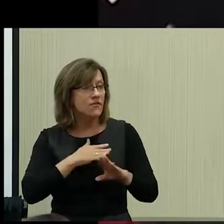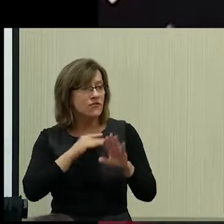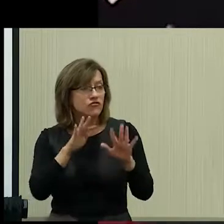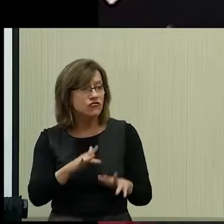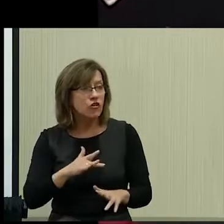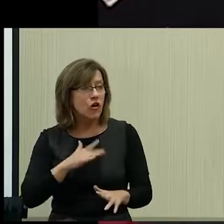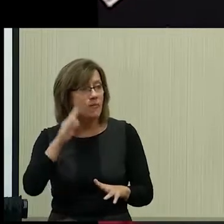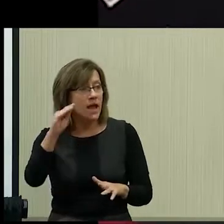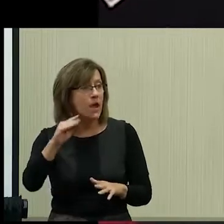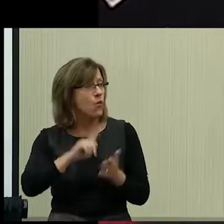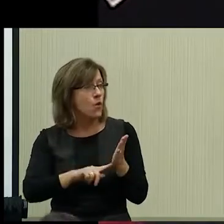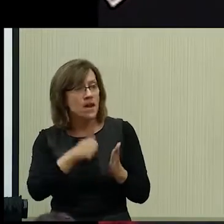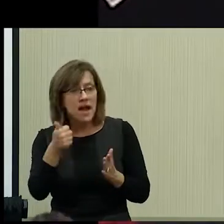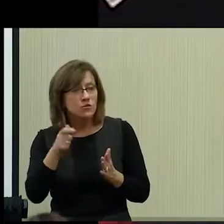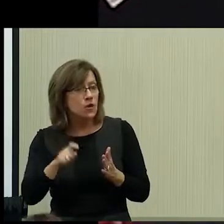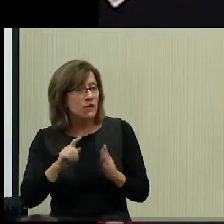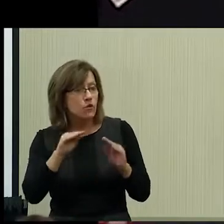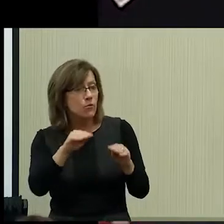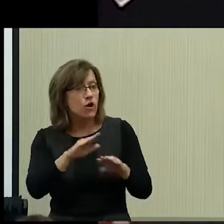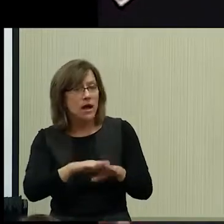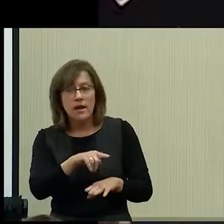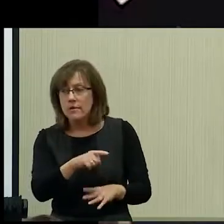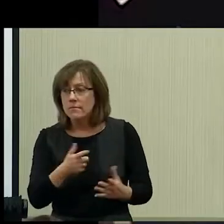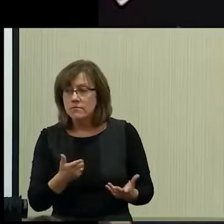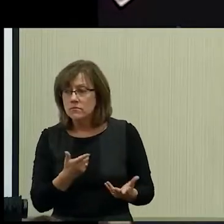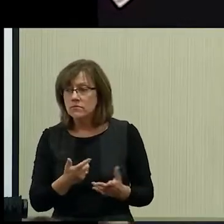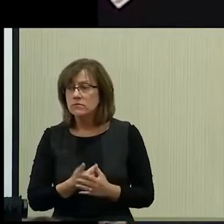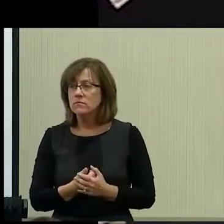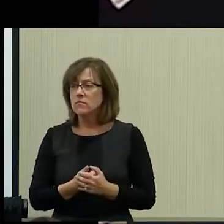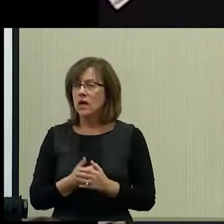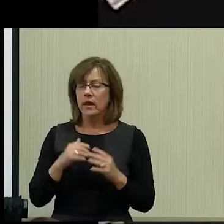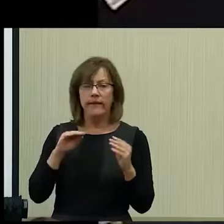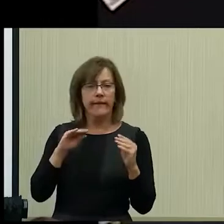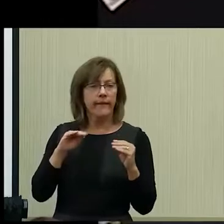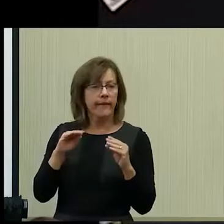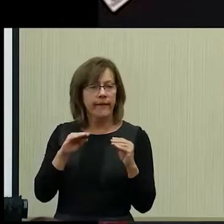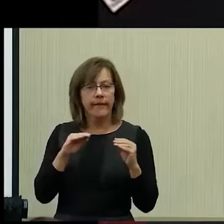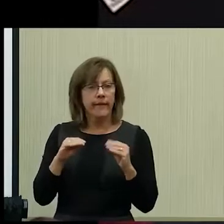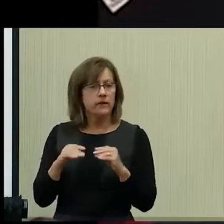on. Sure. What else has to go on?